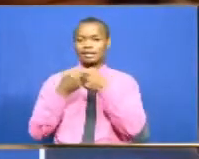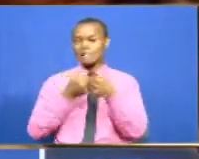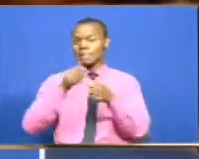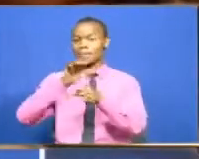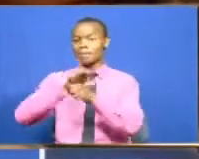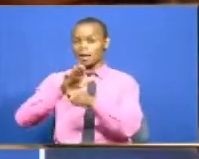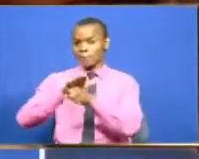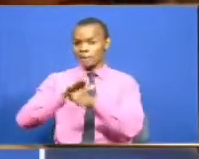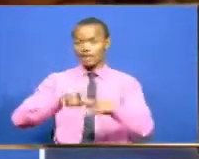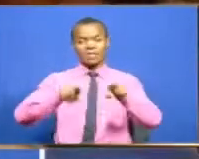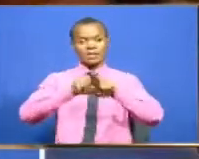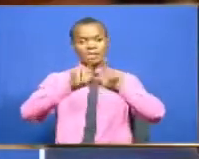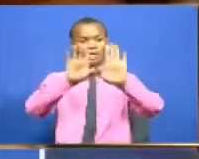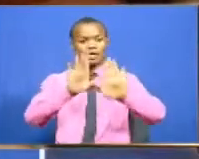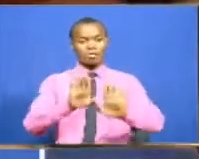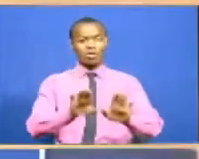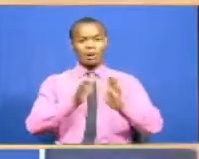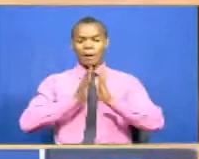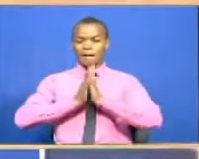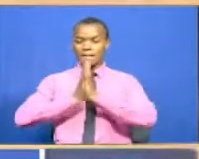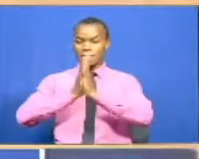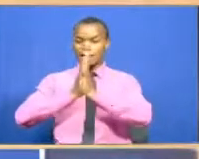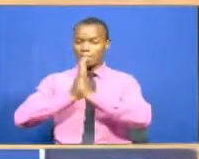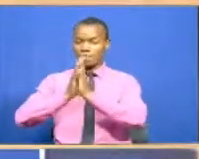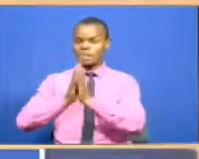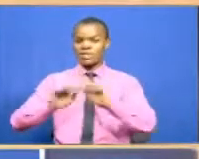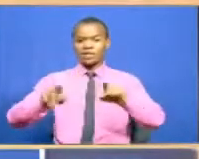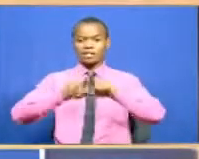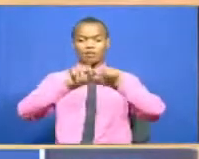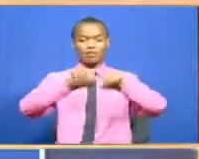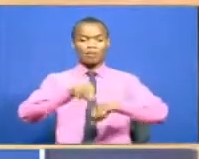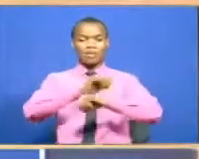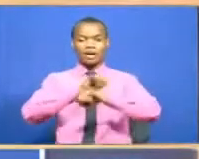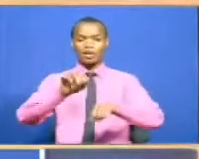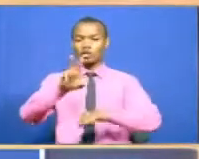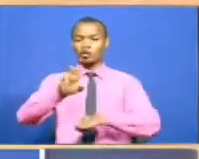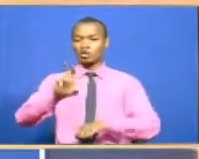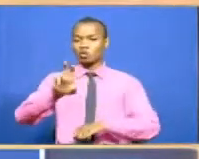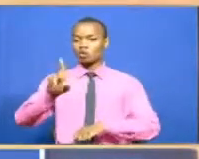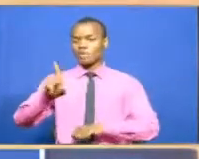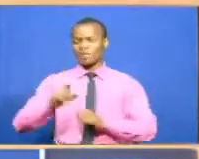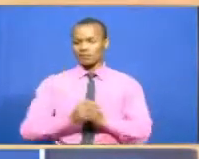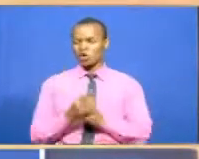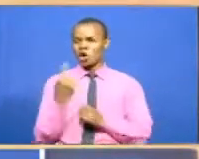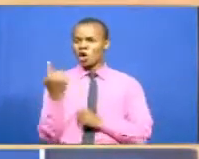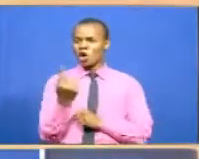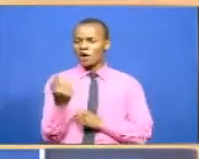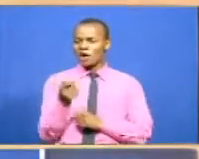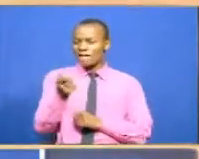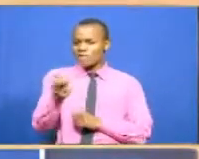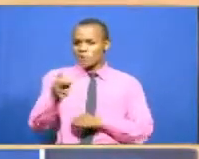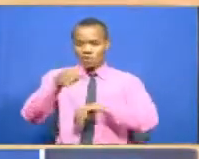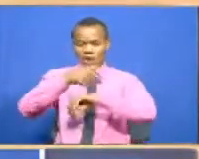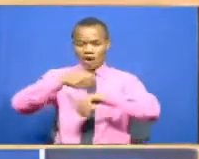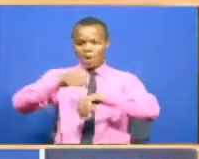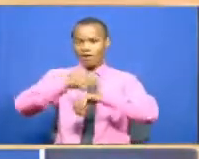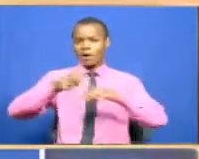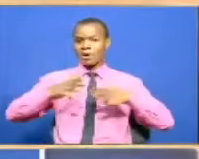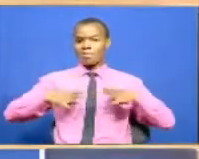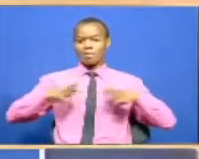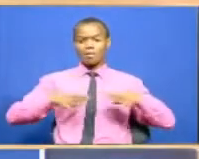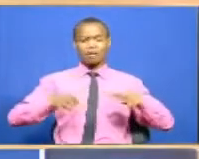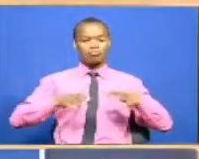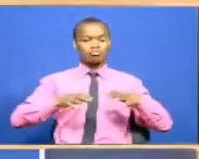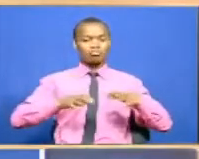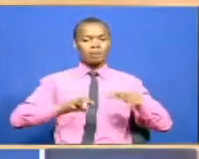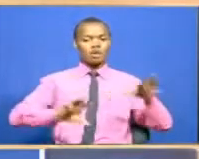for prayers to sanctify 2021. It's only one night, just some few hours, watu wakutane, waombe